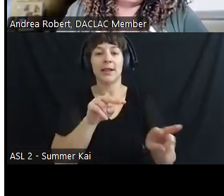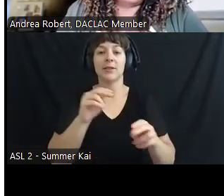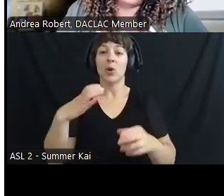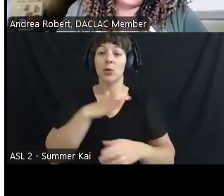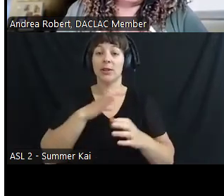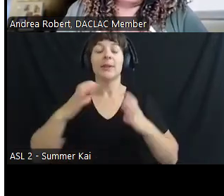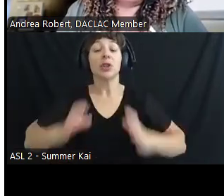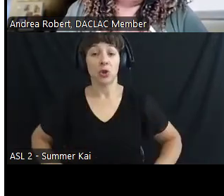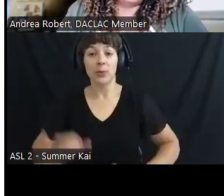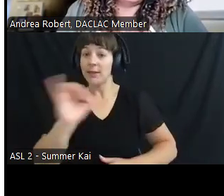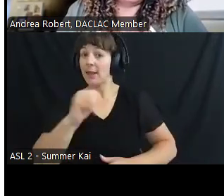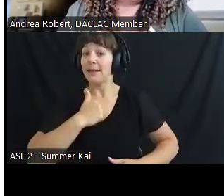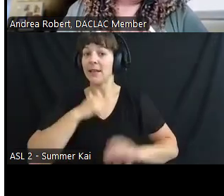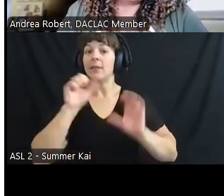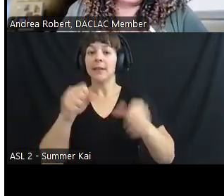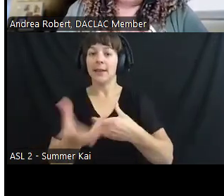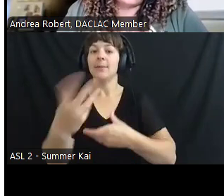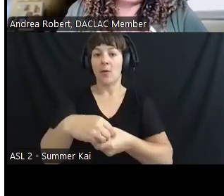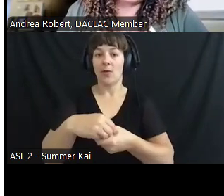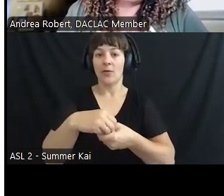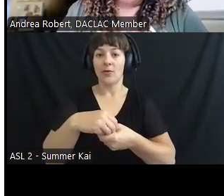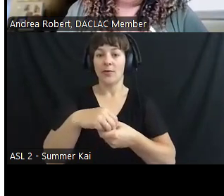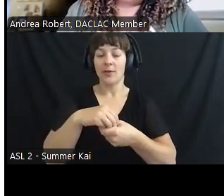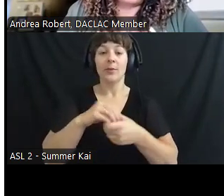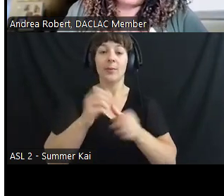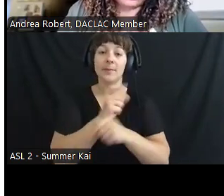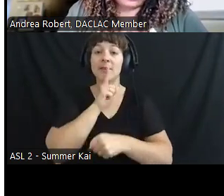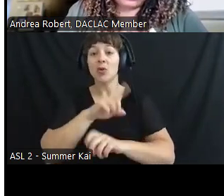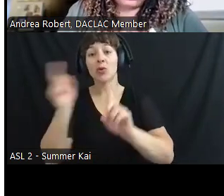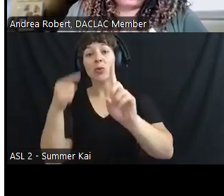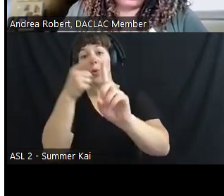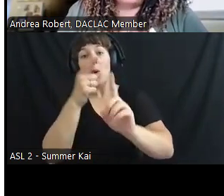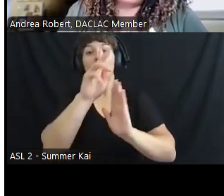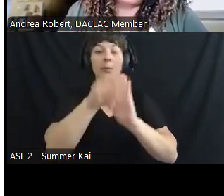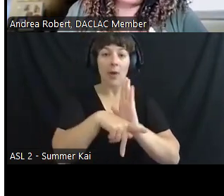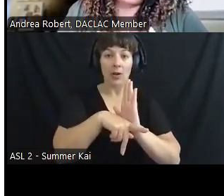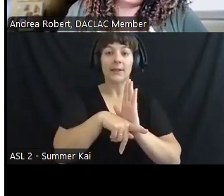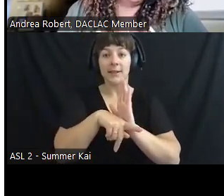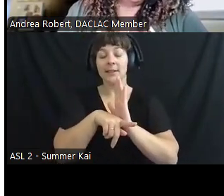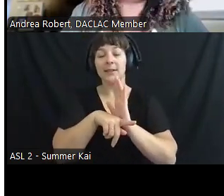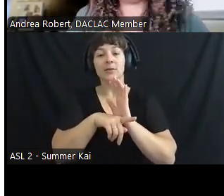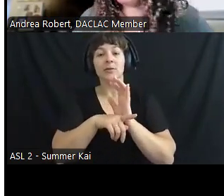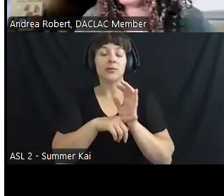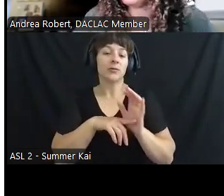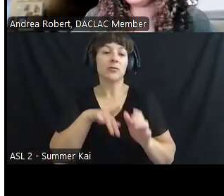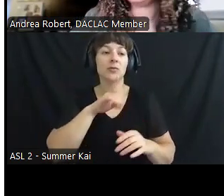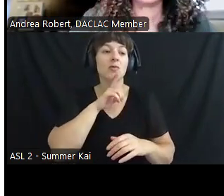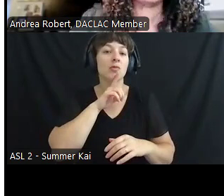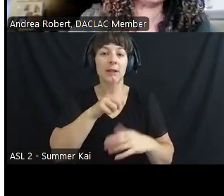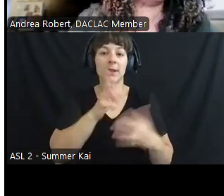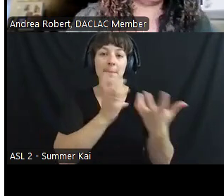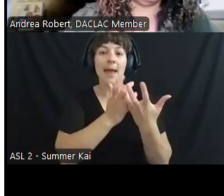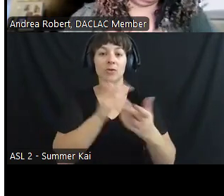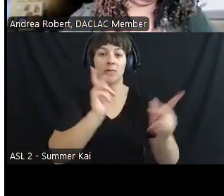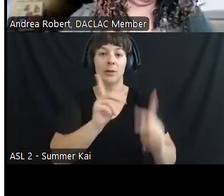to make sure that the goals and policies are realistic to the folks that need them.